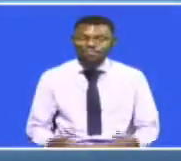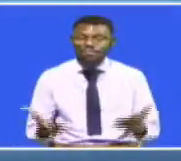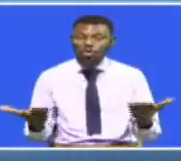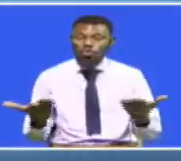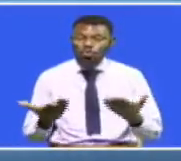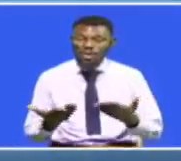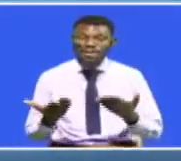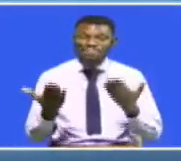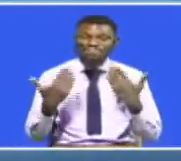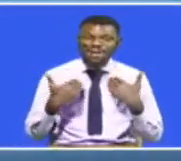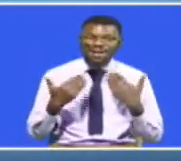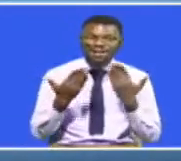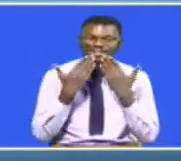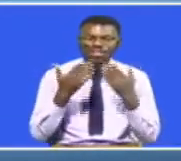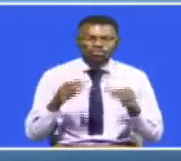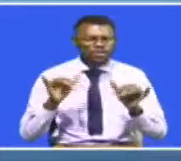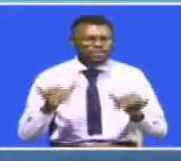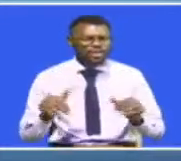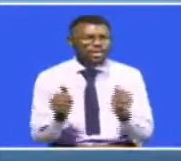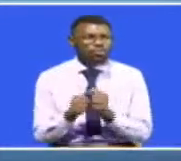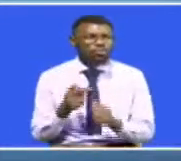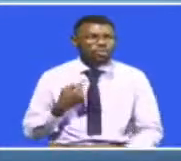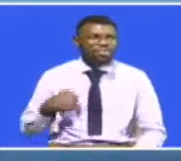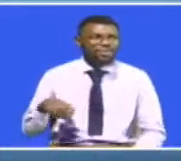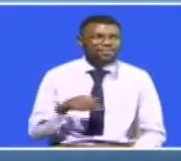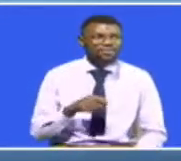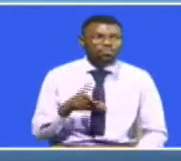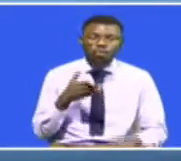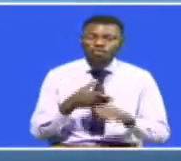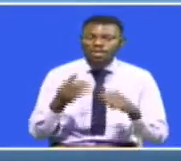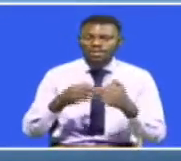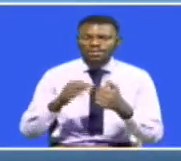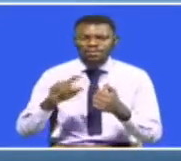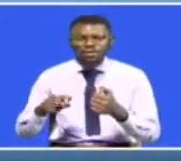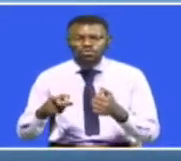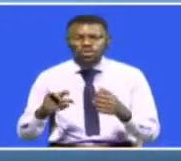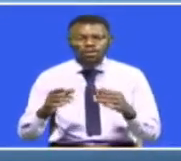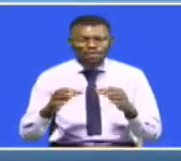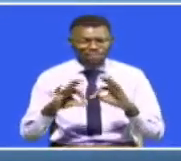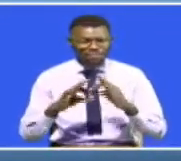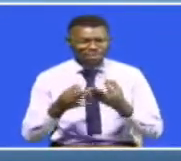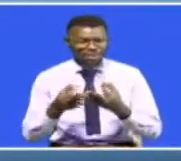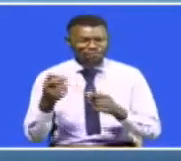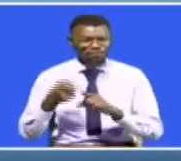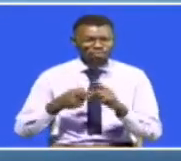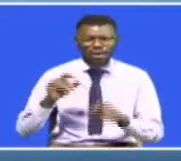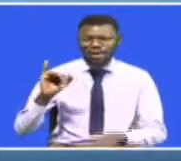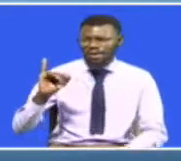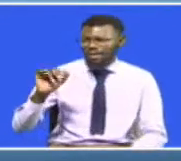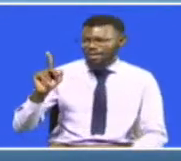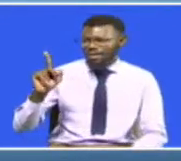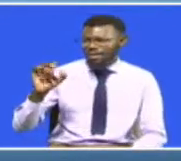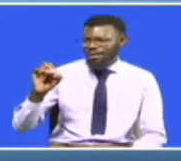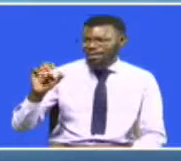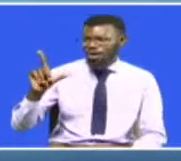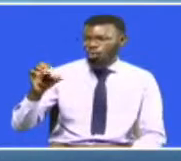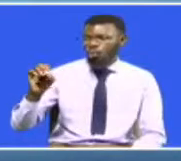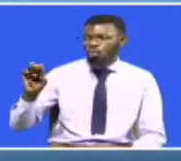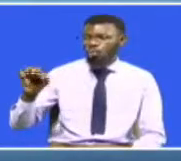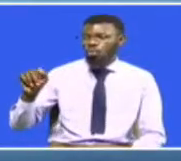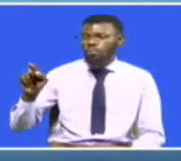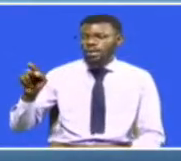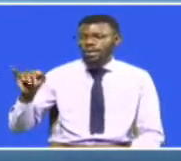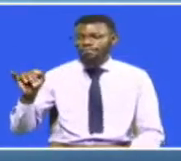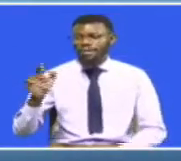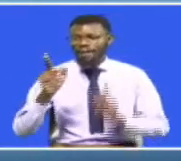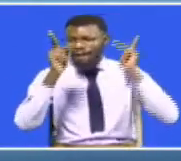Welcome back. Thank you for staying with us. Now, more than 8,000 families from Isulu, Ikolomani, Kakamega County have vowed not